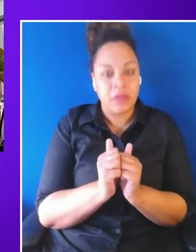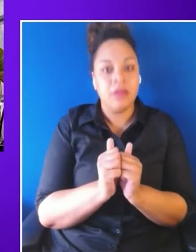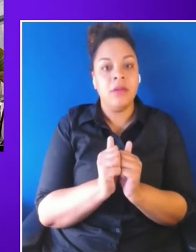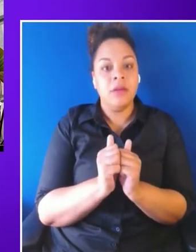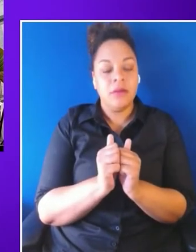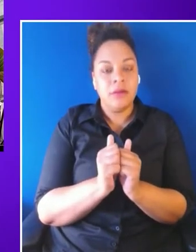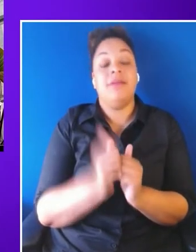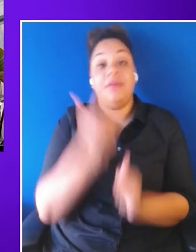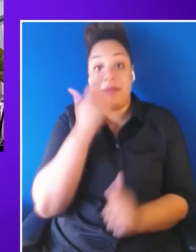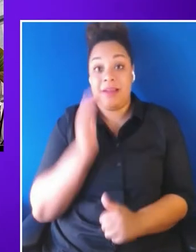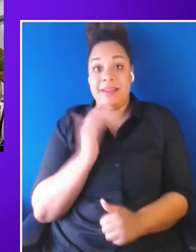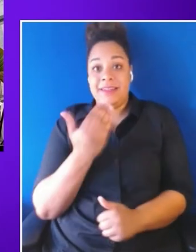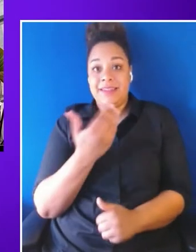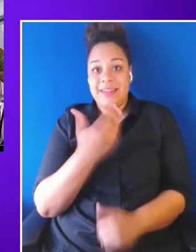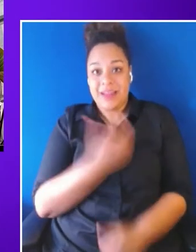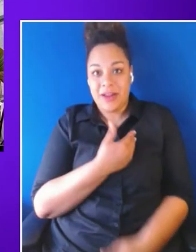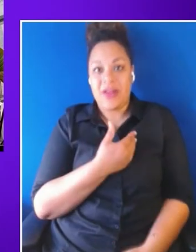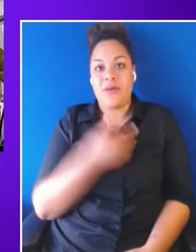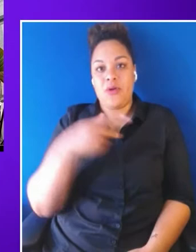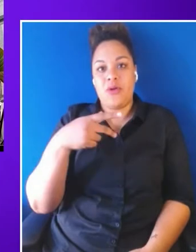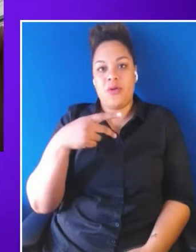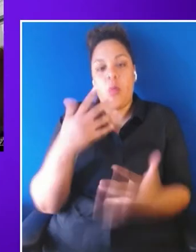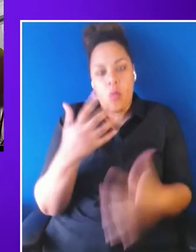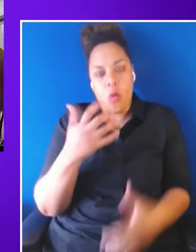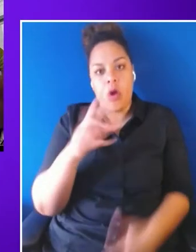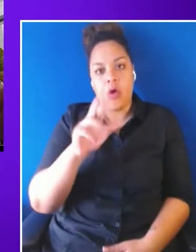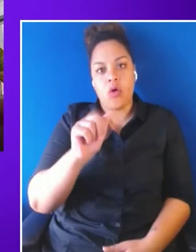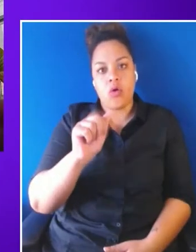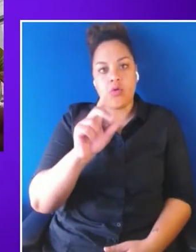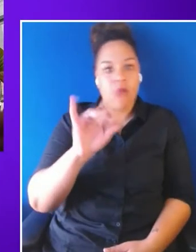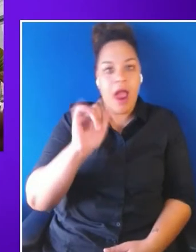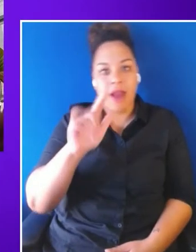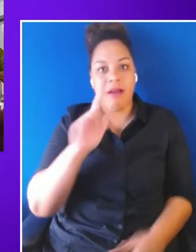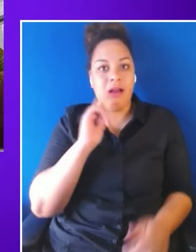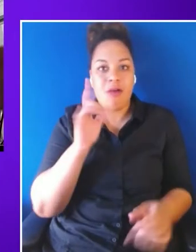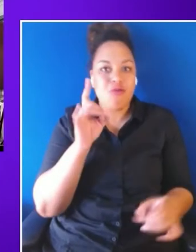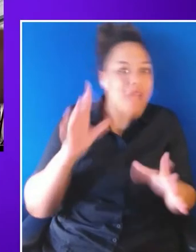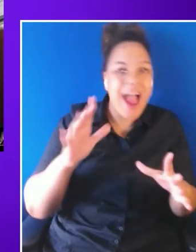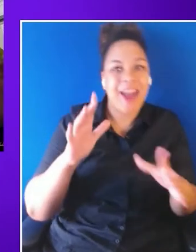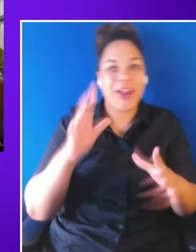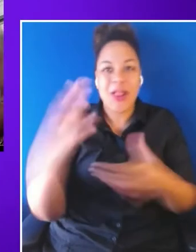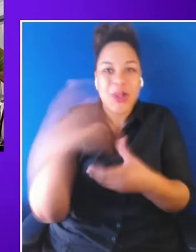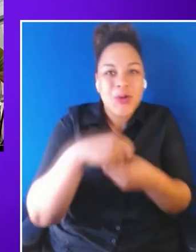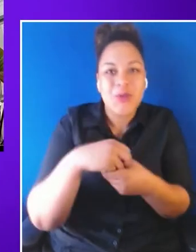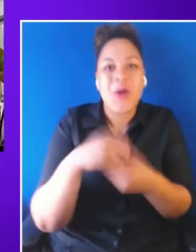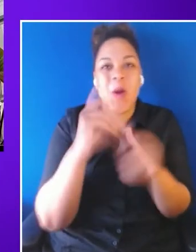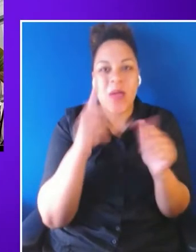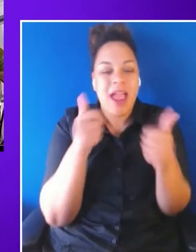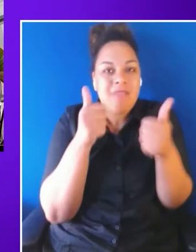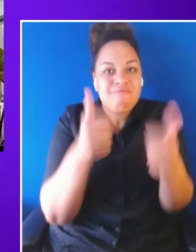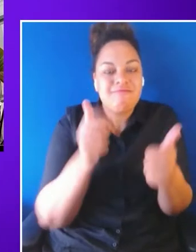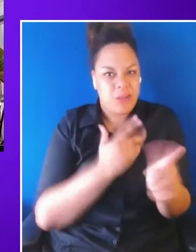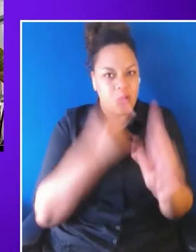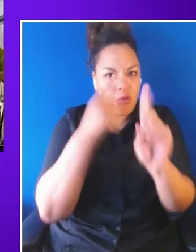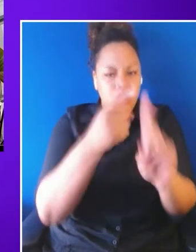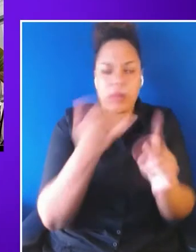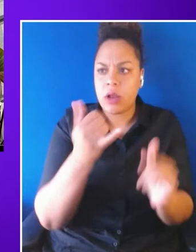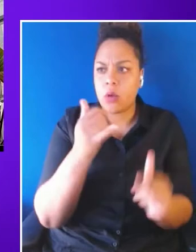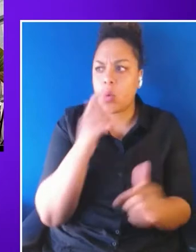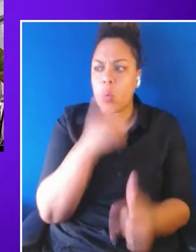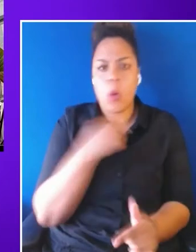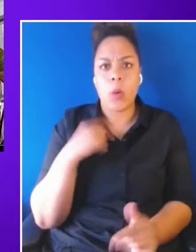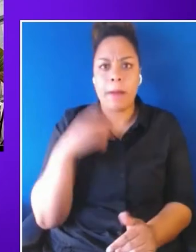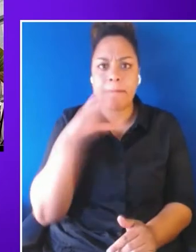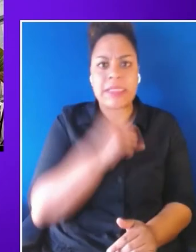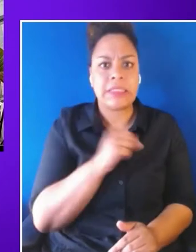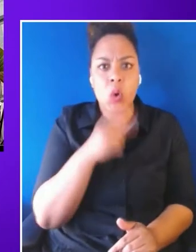our principle of radical inclusivity, we started being like, okay, so who are we missing? Who do we need to like bring in? And that's when I